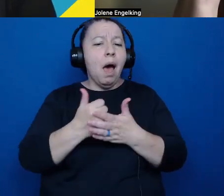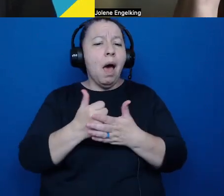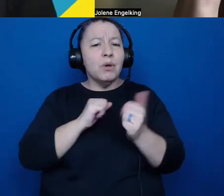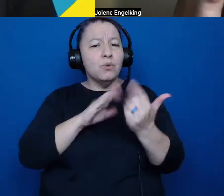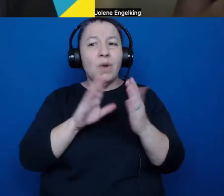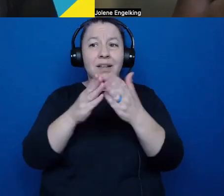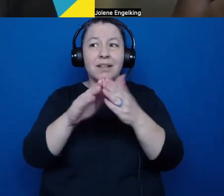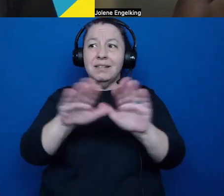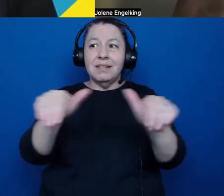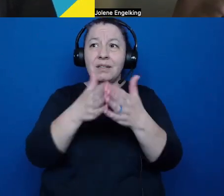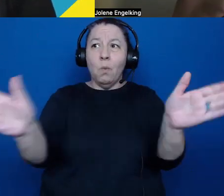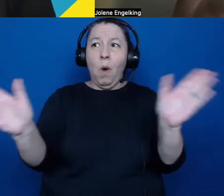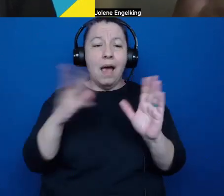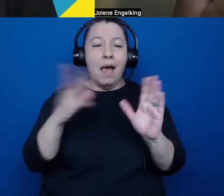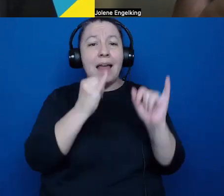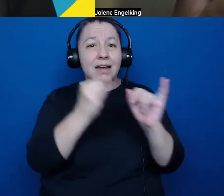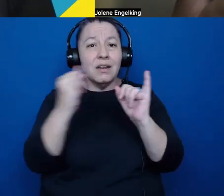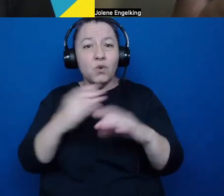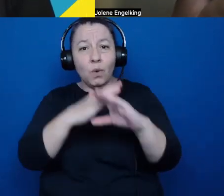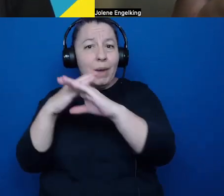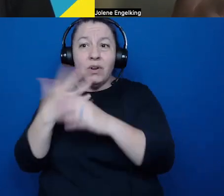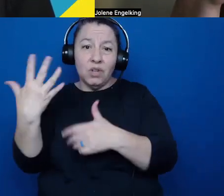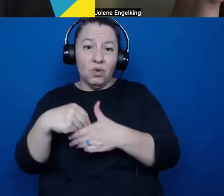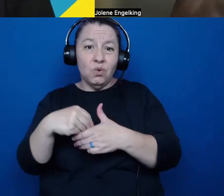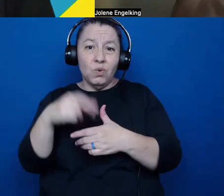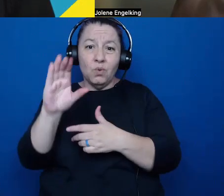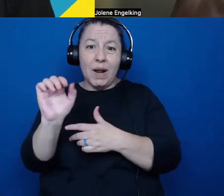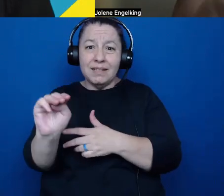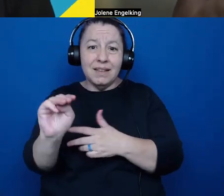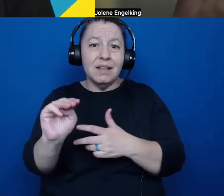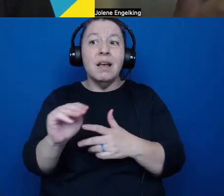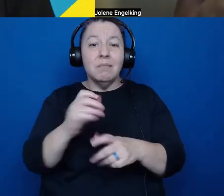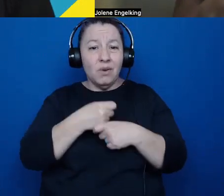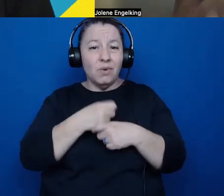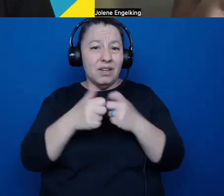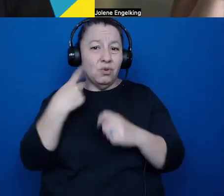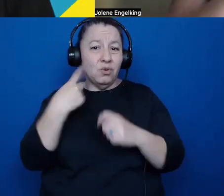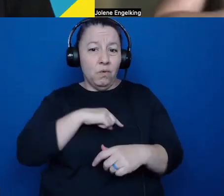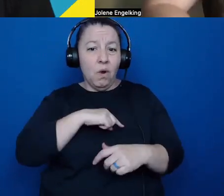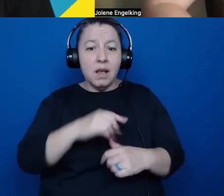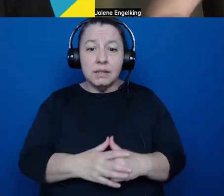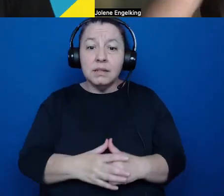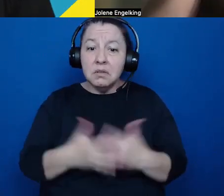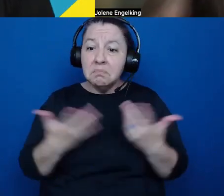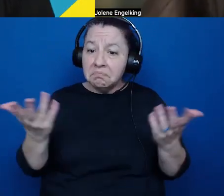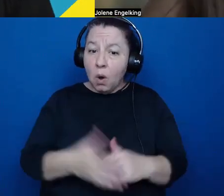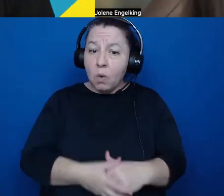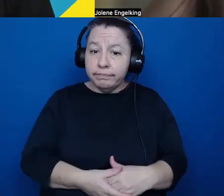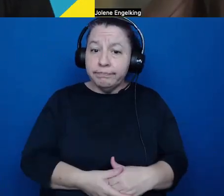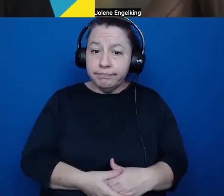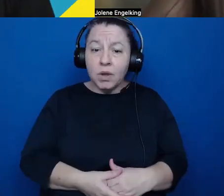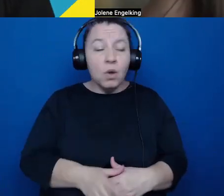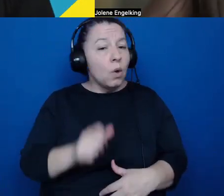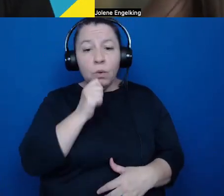individual barriers, including racism, that really kind of creates issues for us. So we're not going to